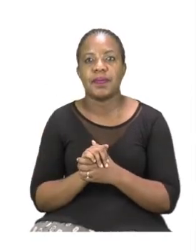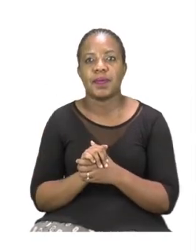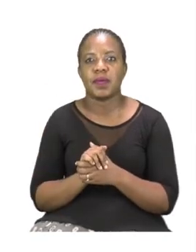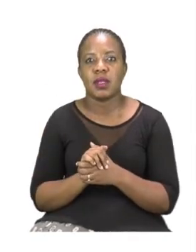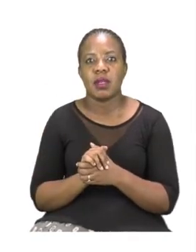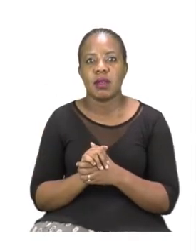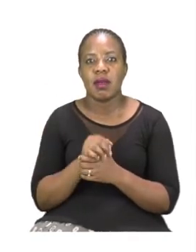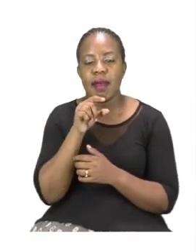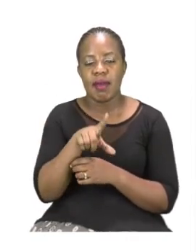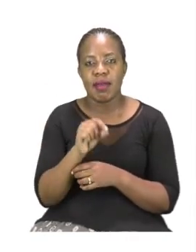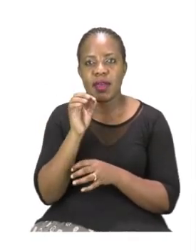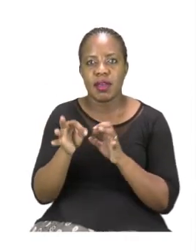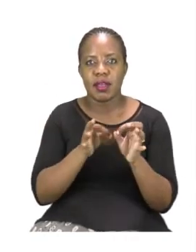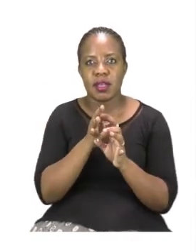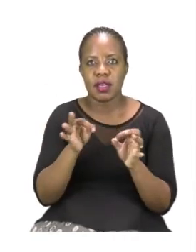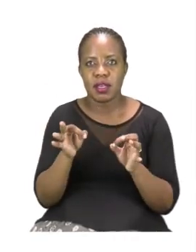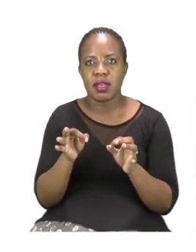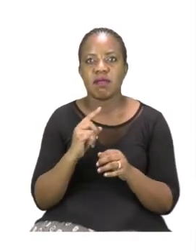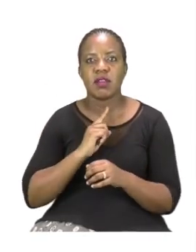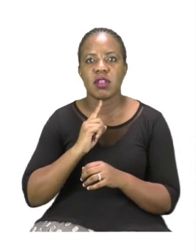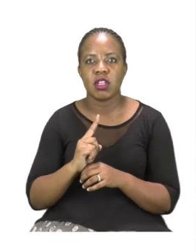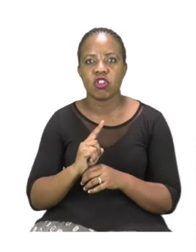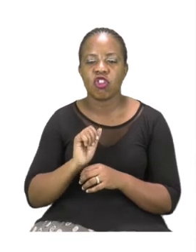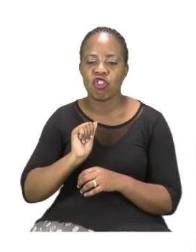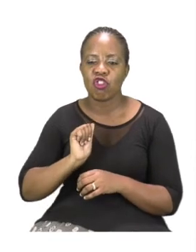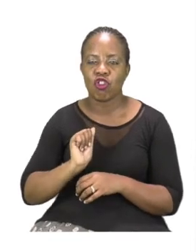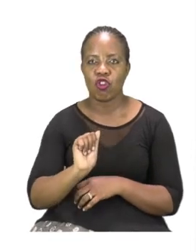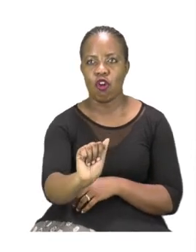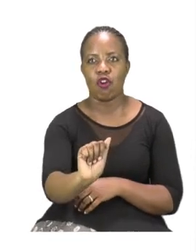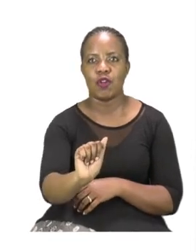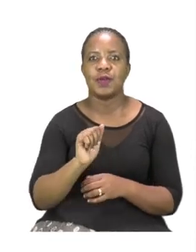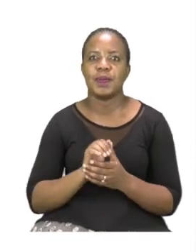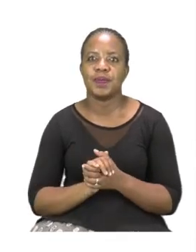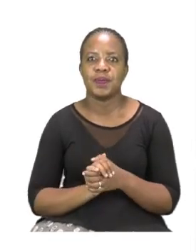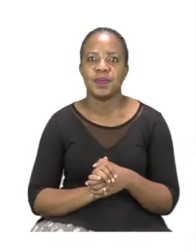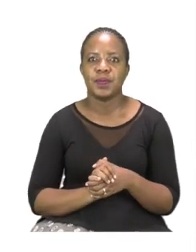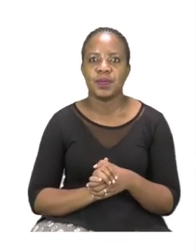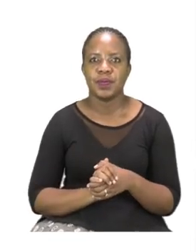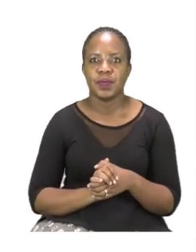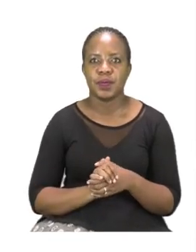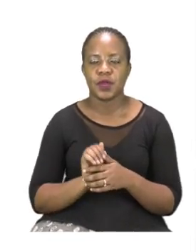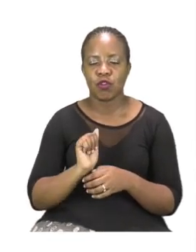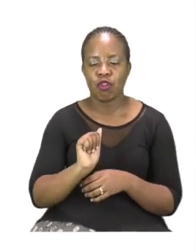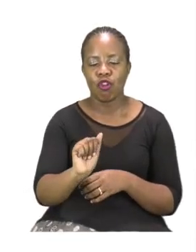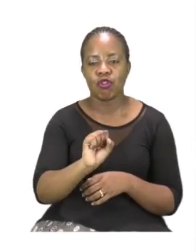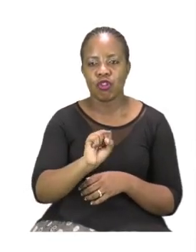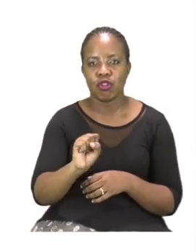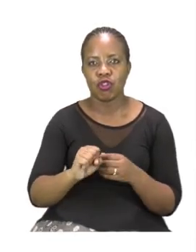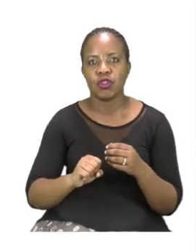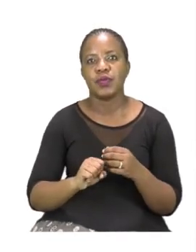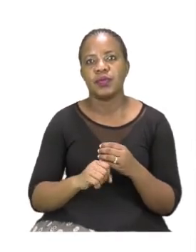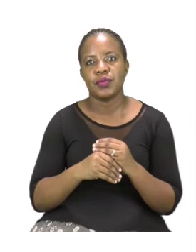is yours. Then the second one says, this is your